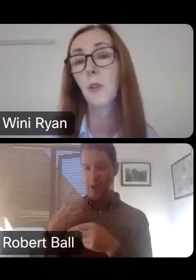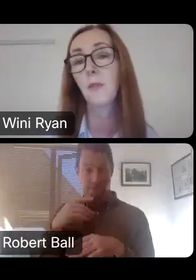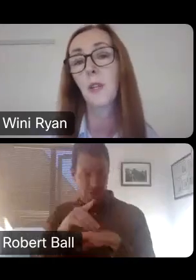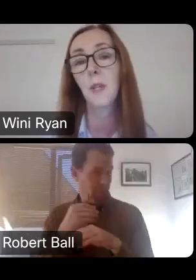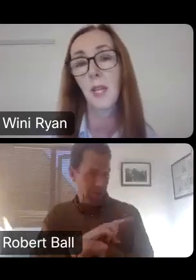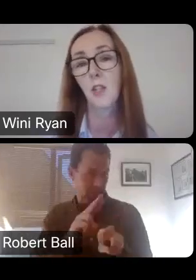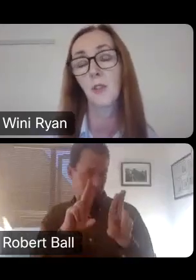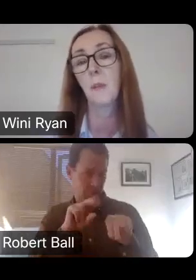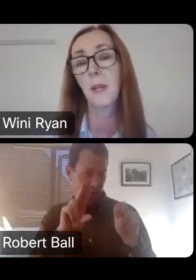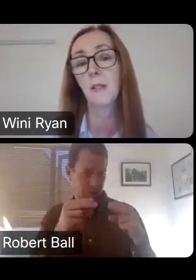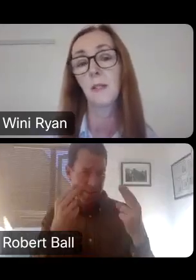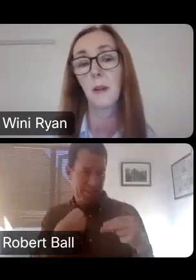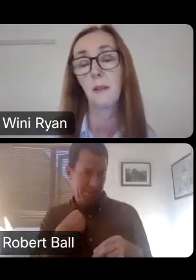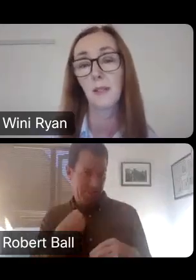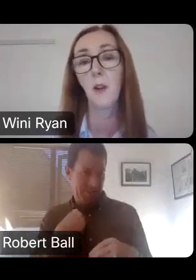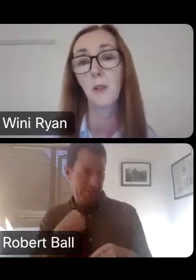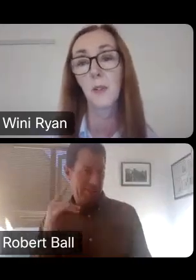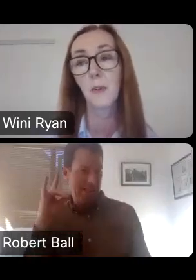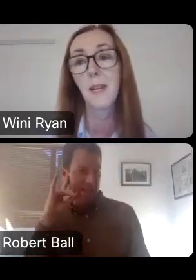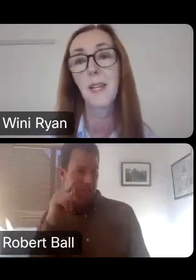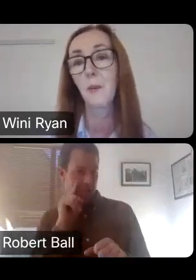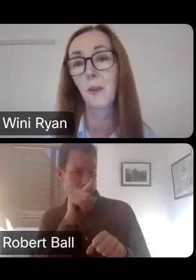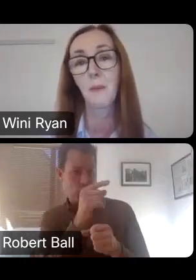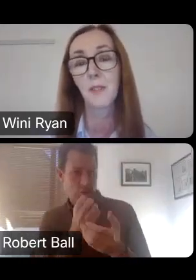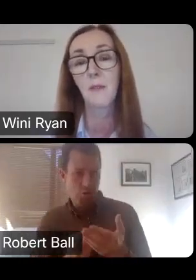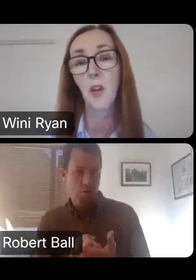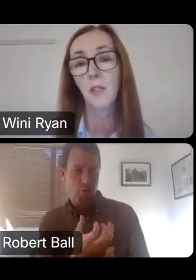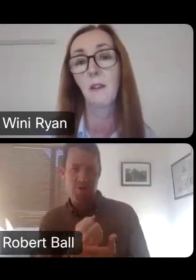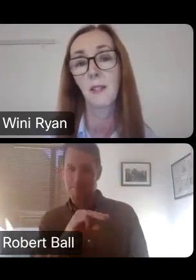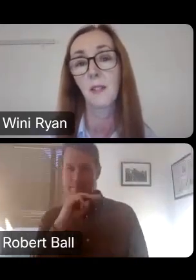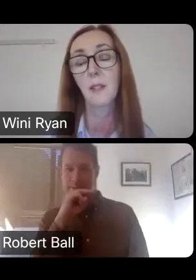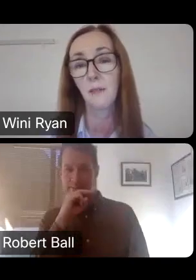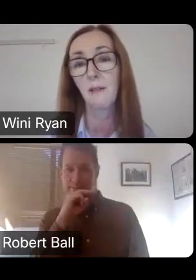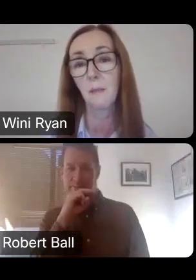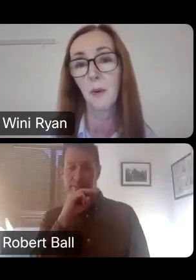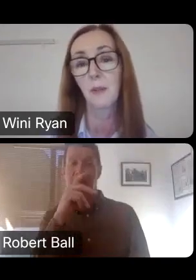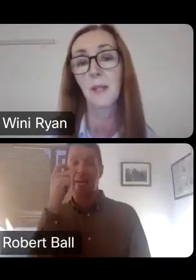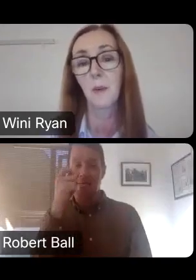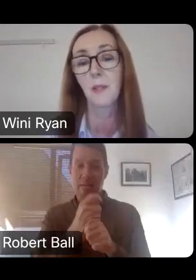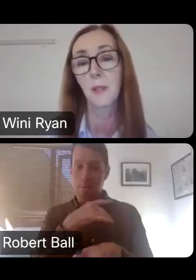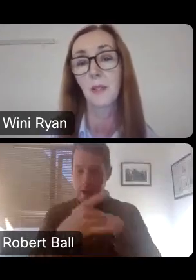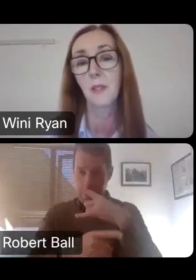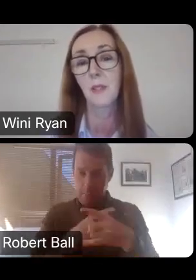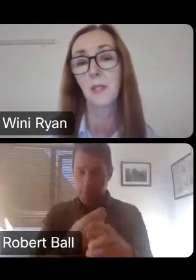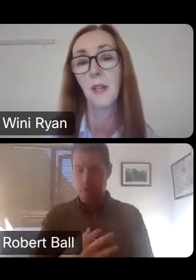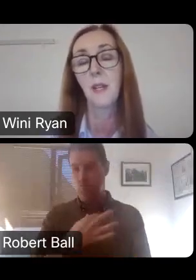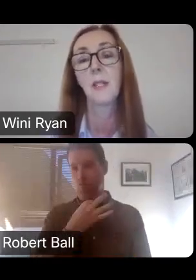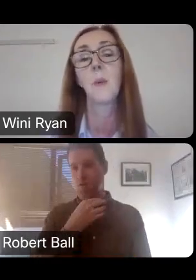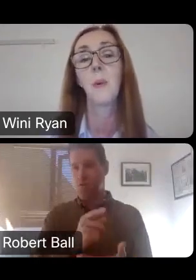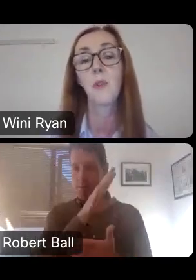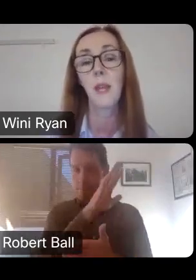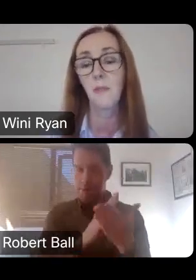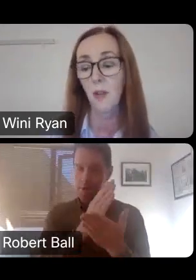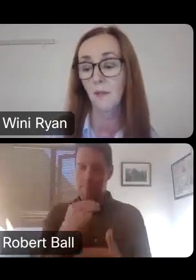not good for communication or the patient's experience. And also you run the risk of not hearing something very important that the person wants to tell you.